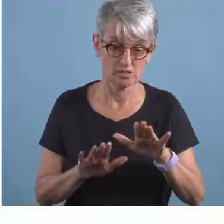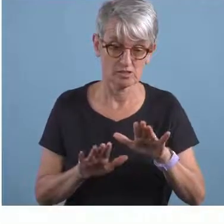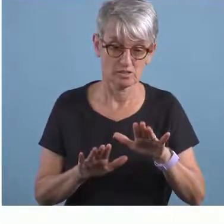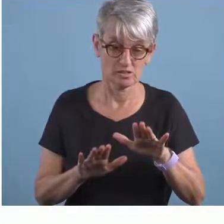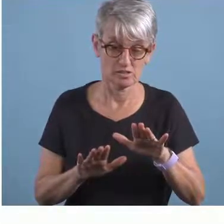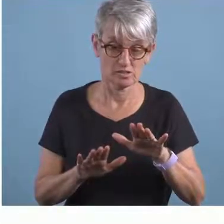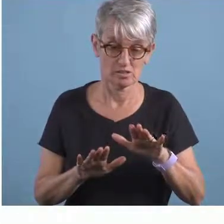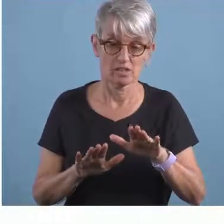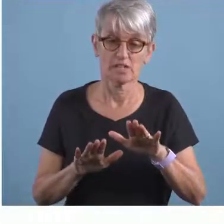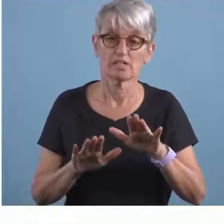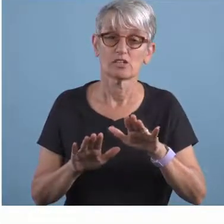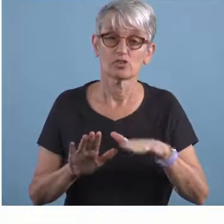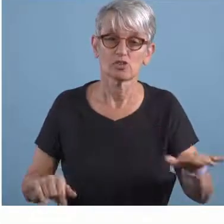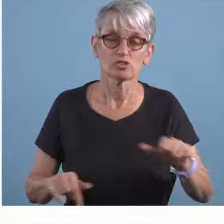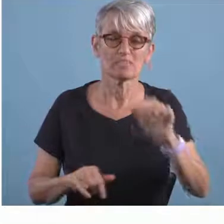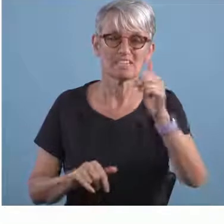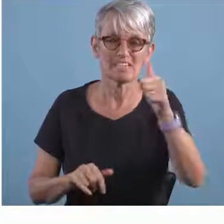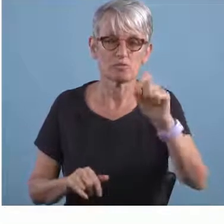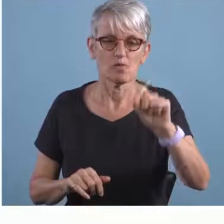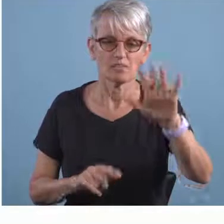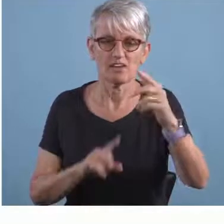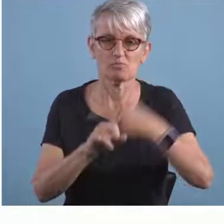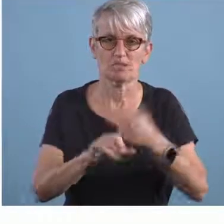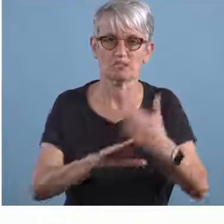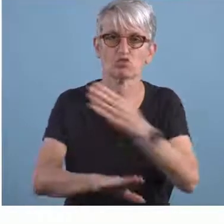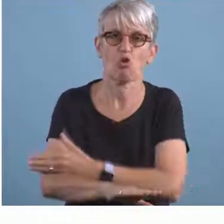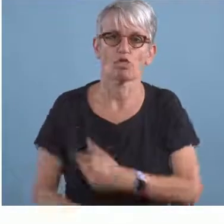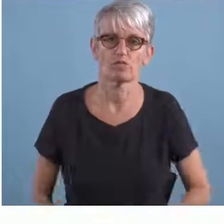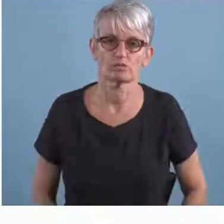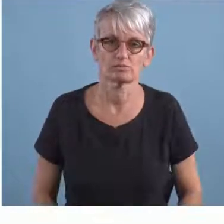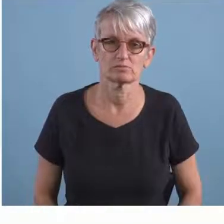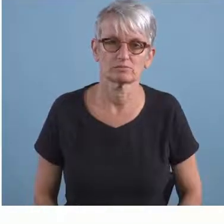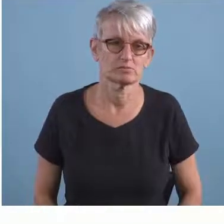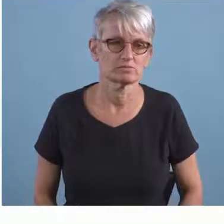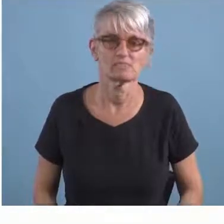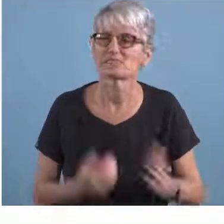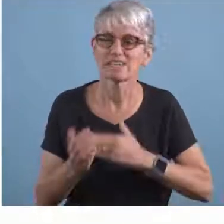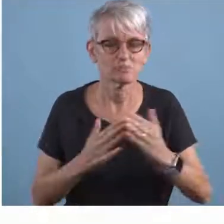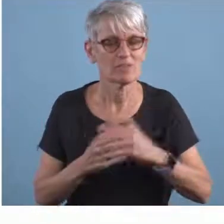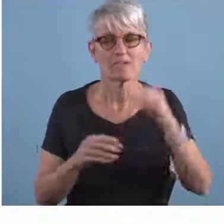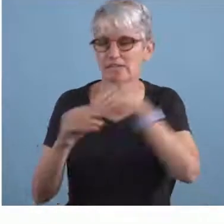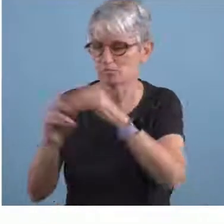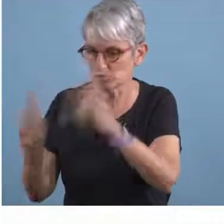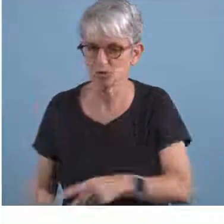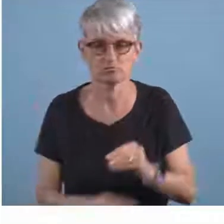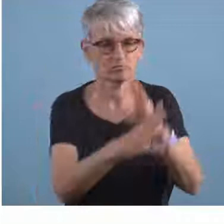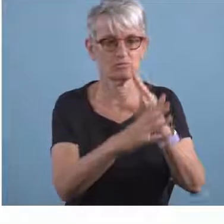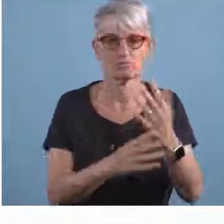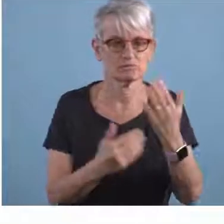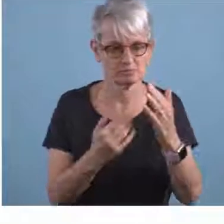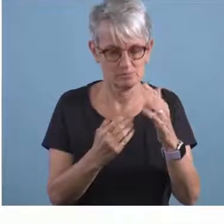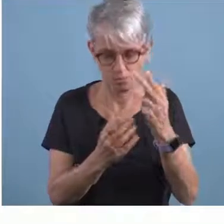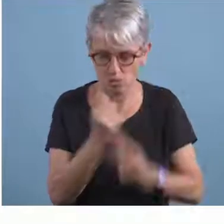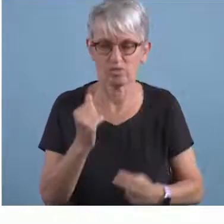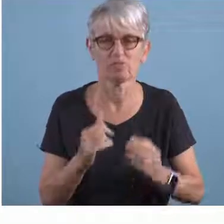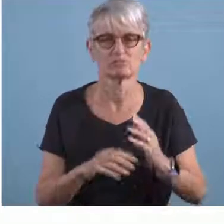months growth. We were pretty happy about that. And that was irrespective of which condition they were in. Next, if